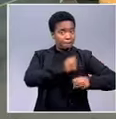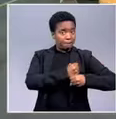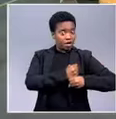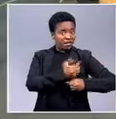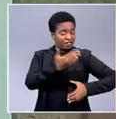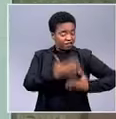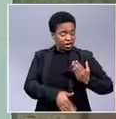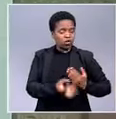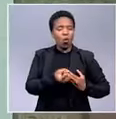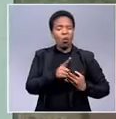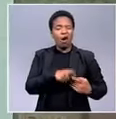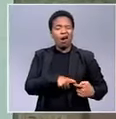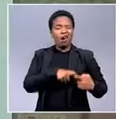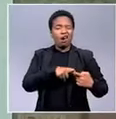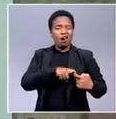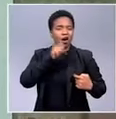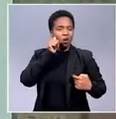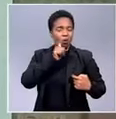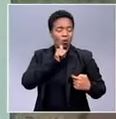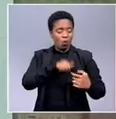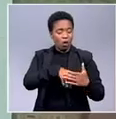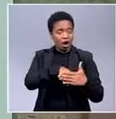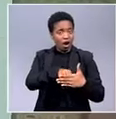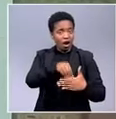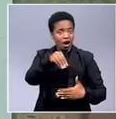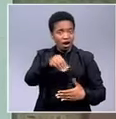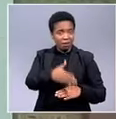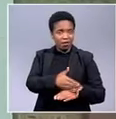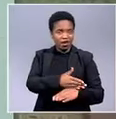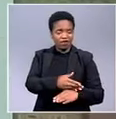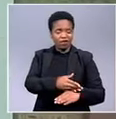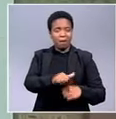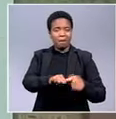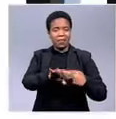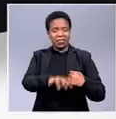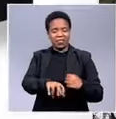or just an attempt to butter up the Gauteng electorate before May the 8th?